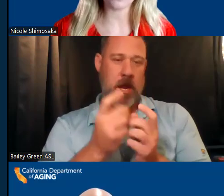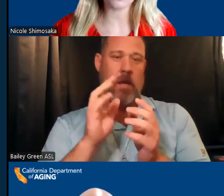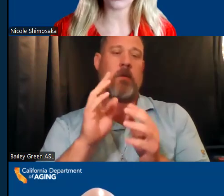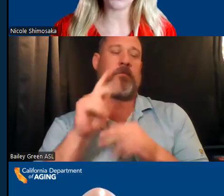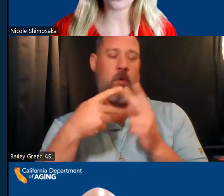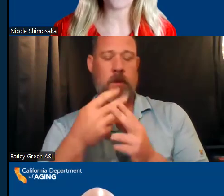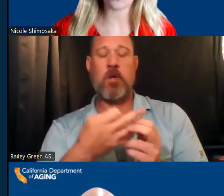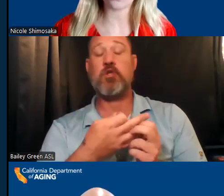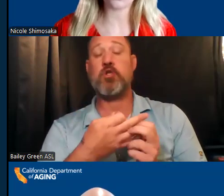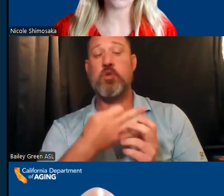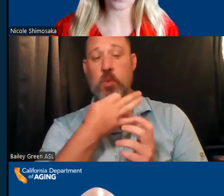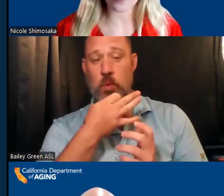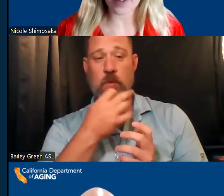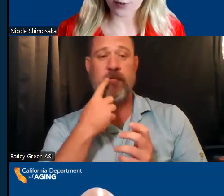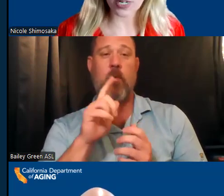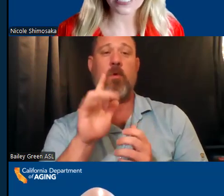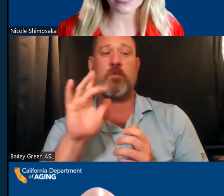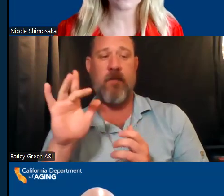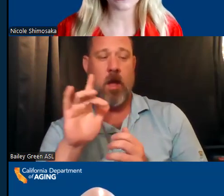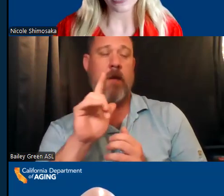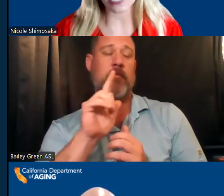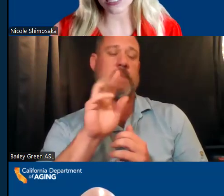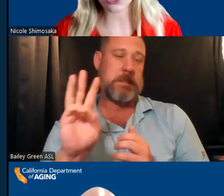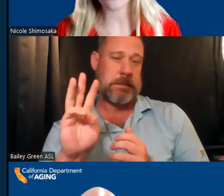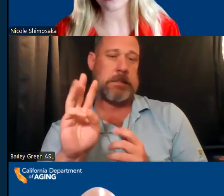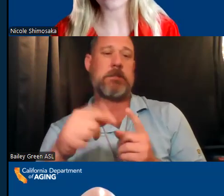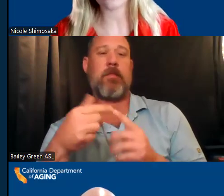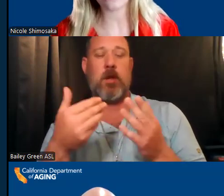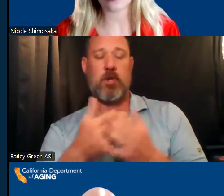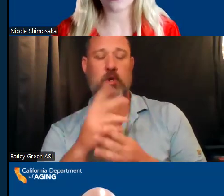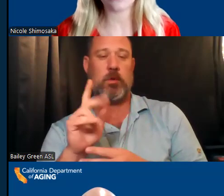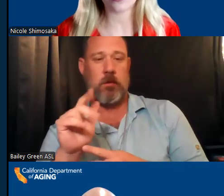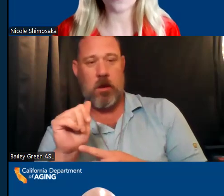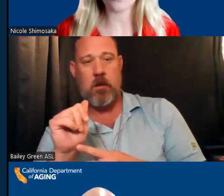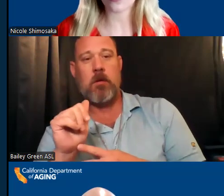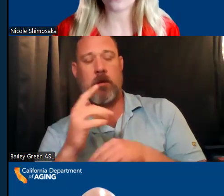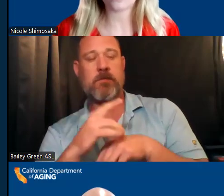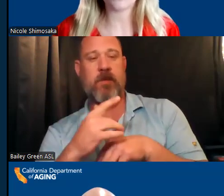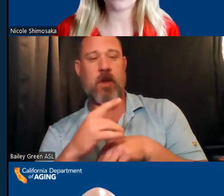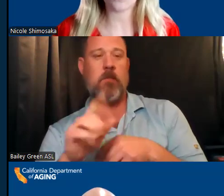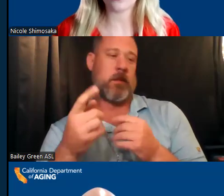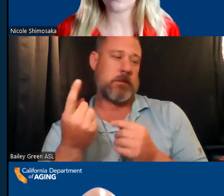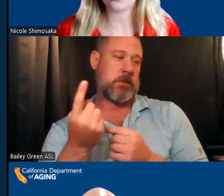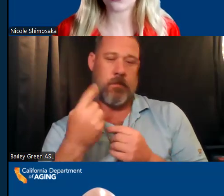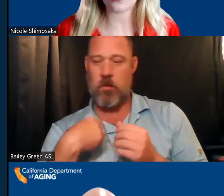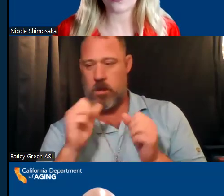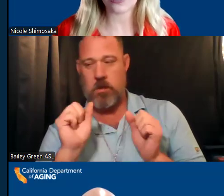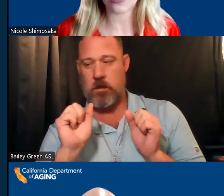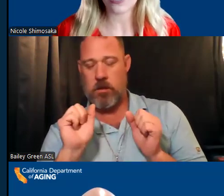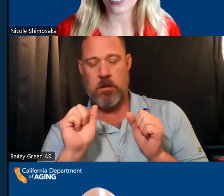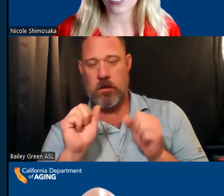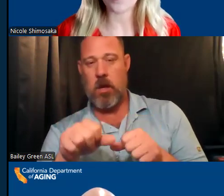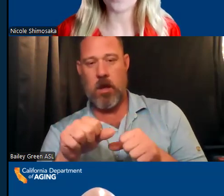fairly soon for 25-26, and then the new data set that is available, that is something that we could